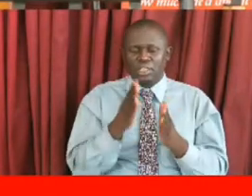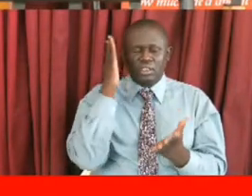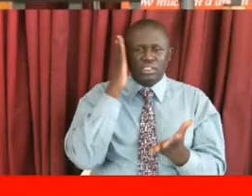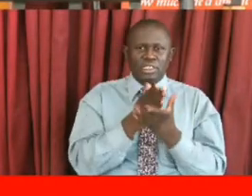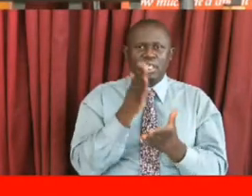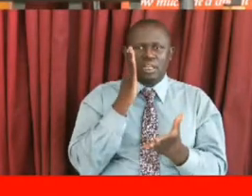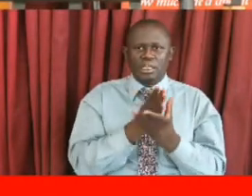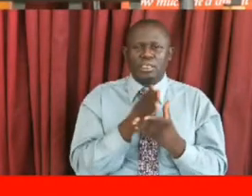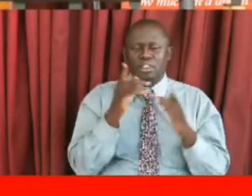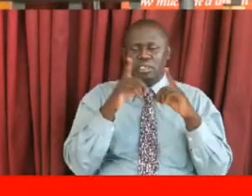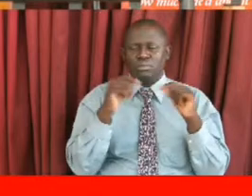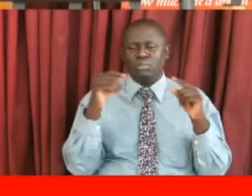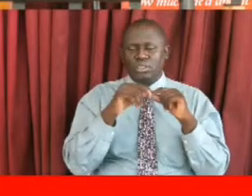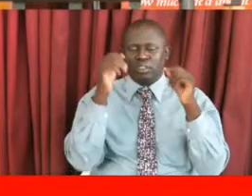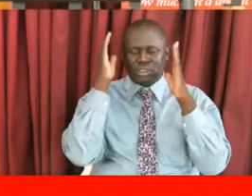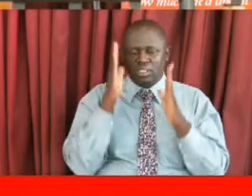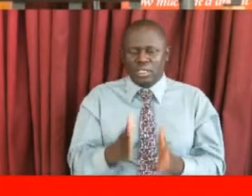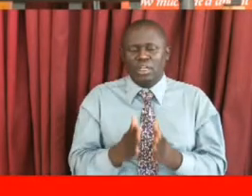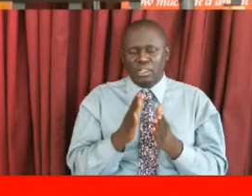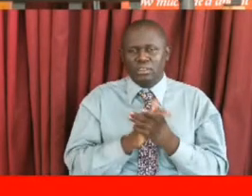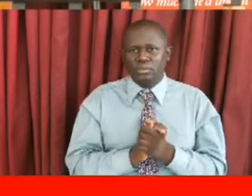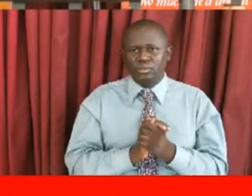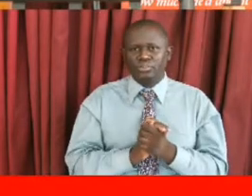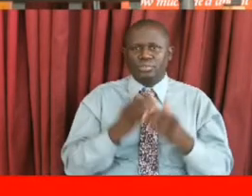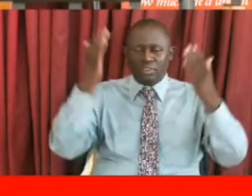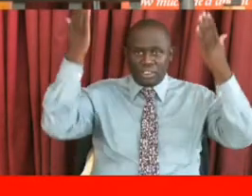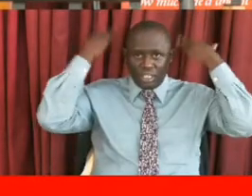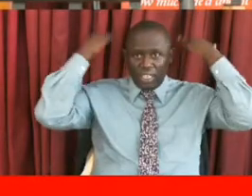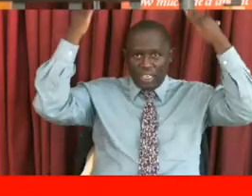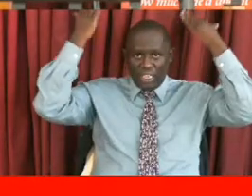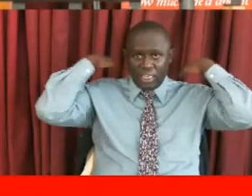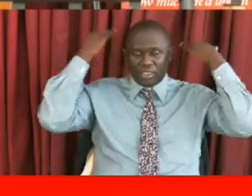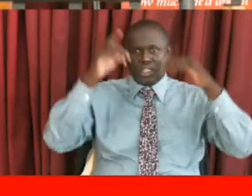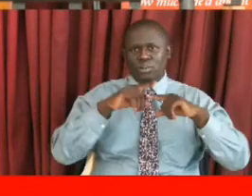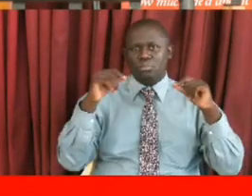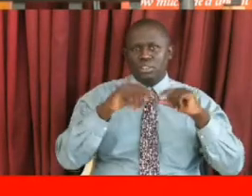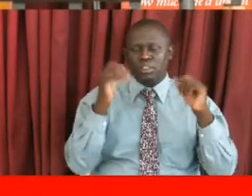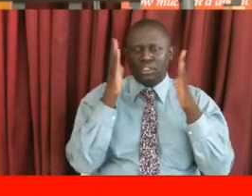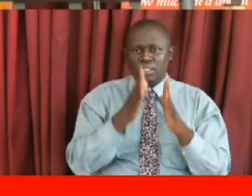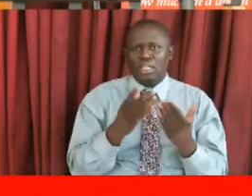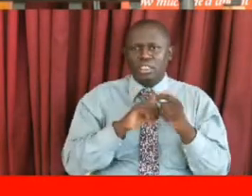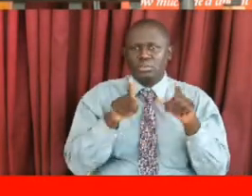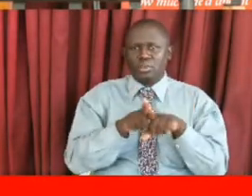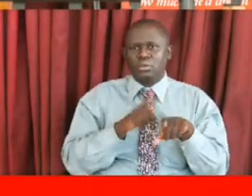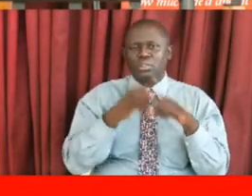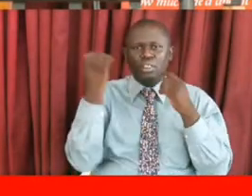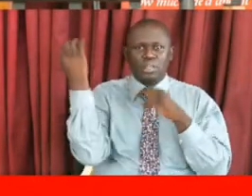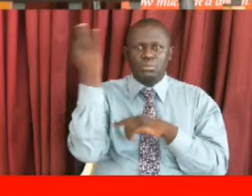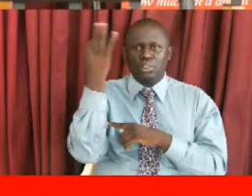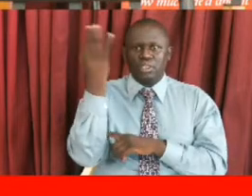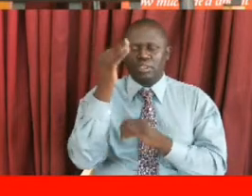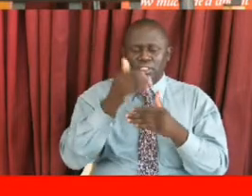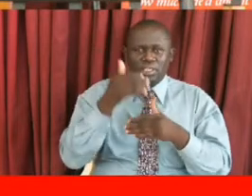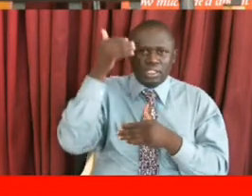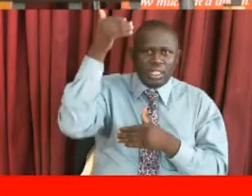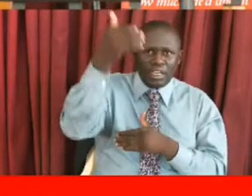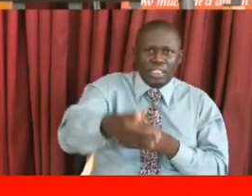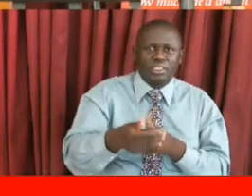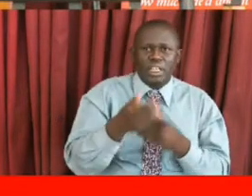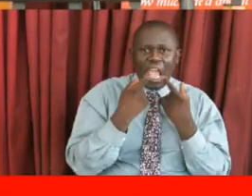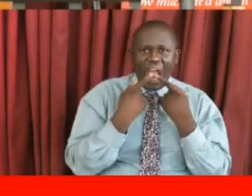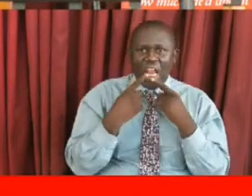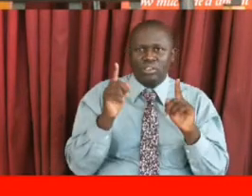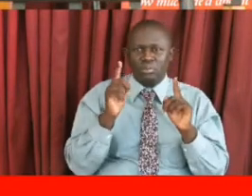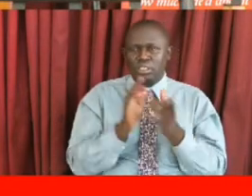messenger the Eternal messenger he brings the next announcement he comes down from